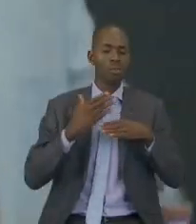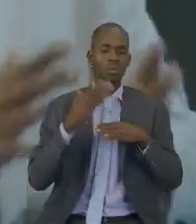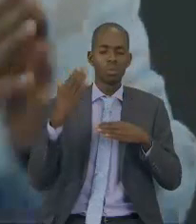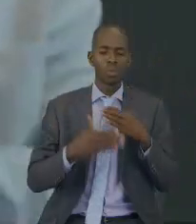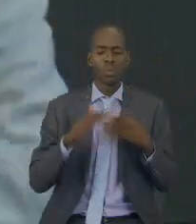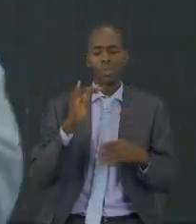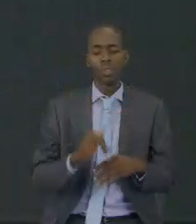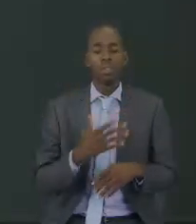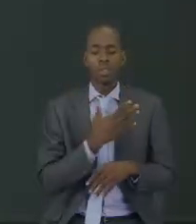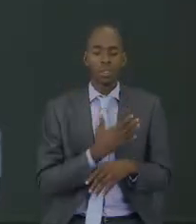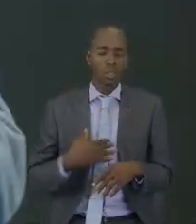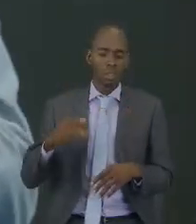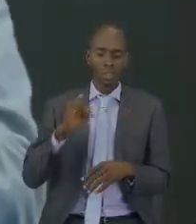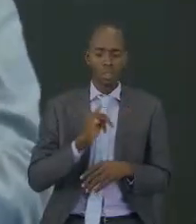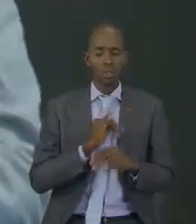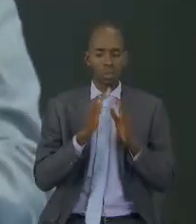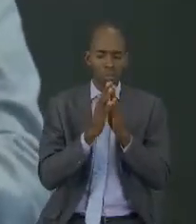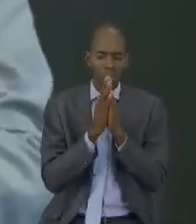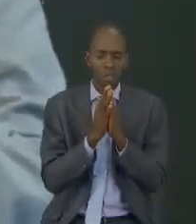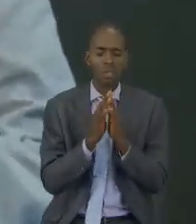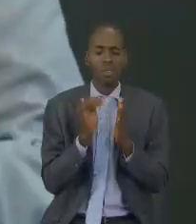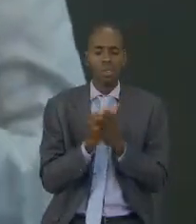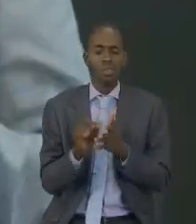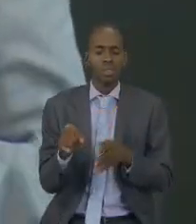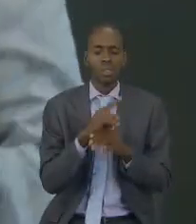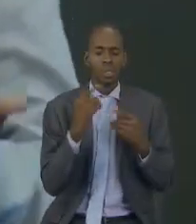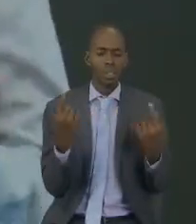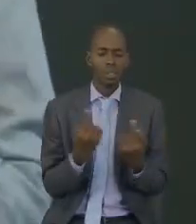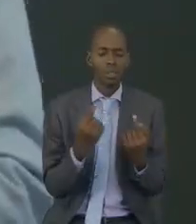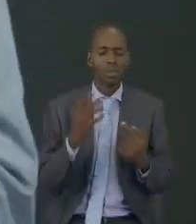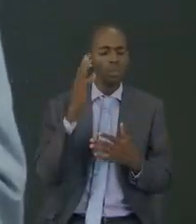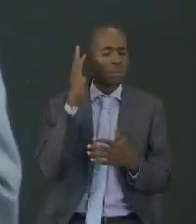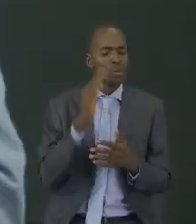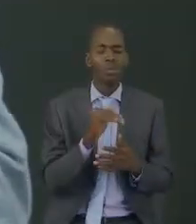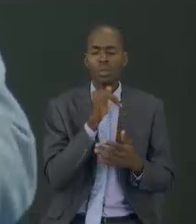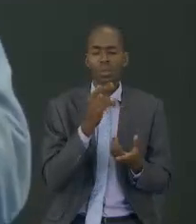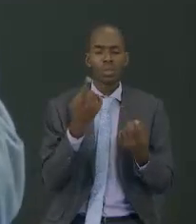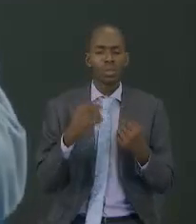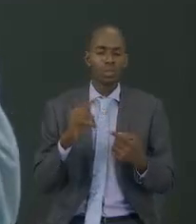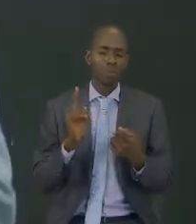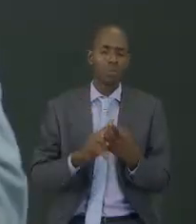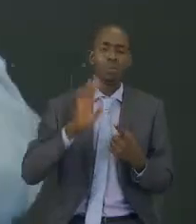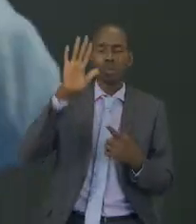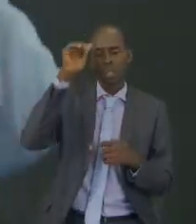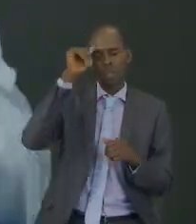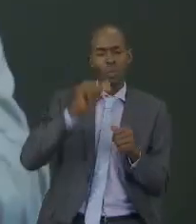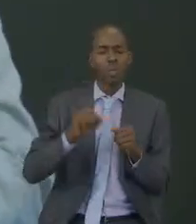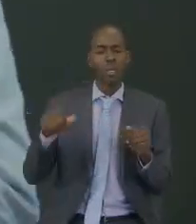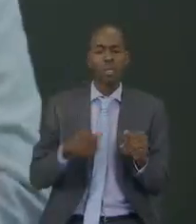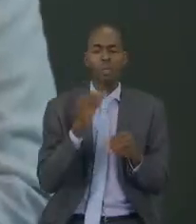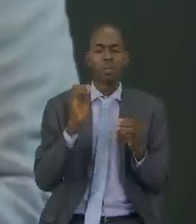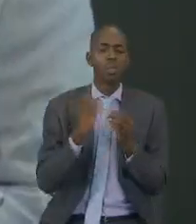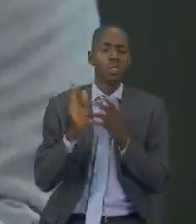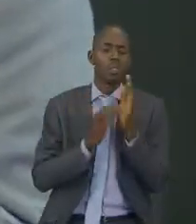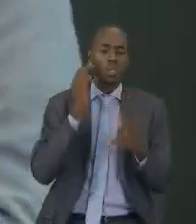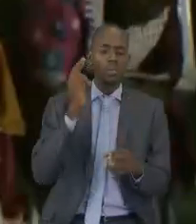And I pray that their sins will not come to your remembrance anymore in